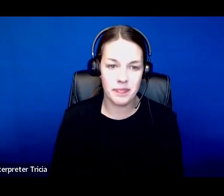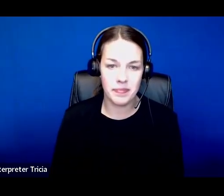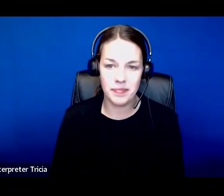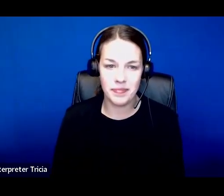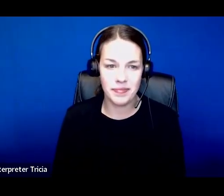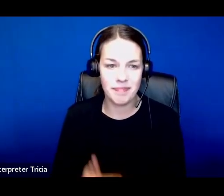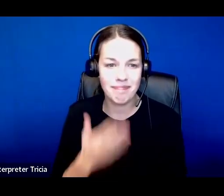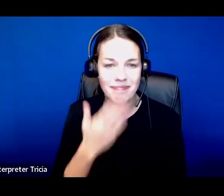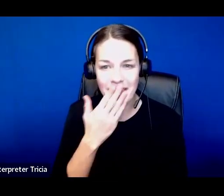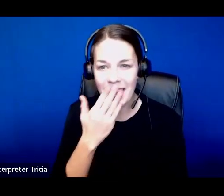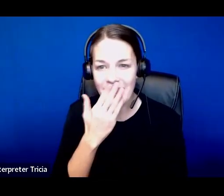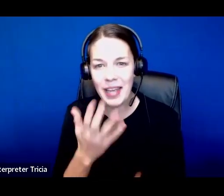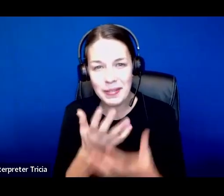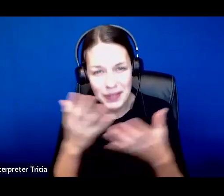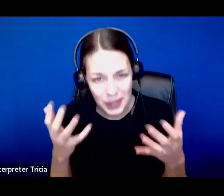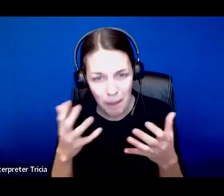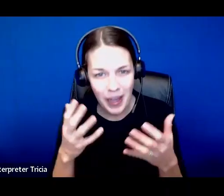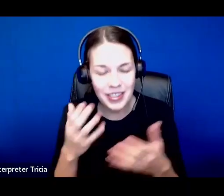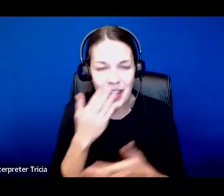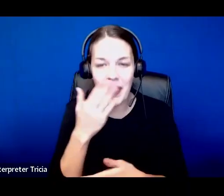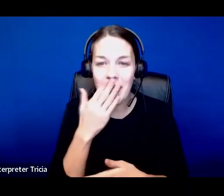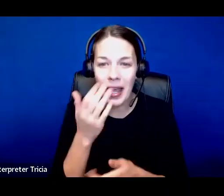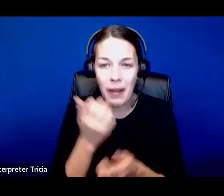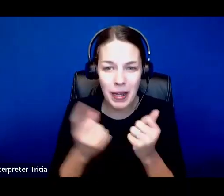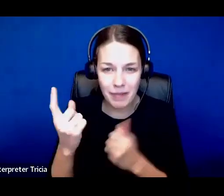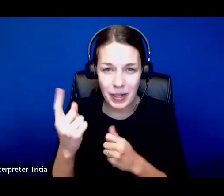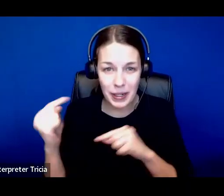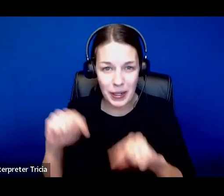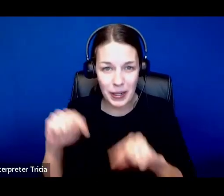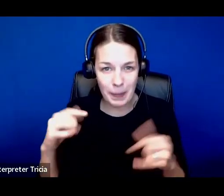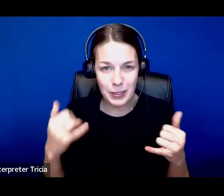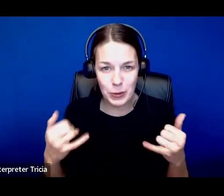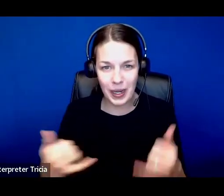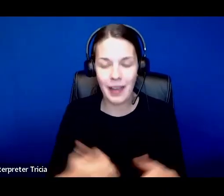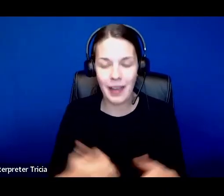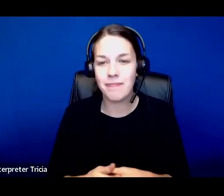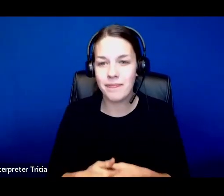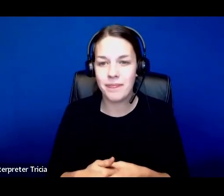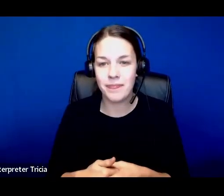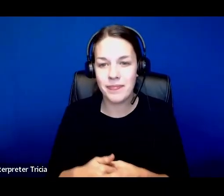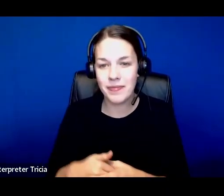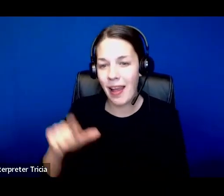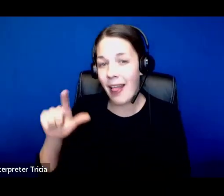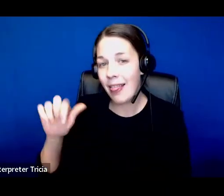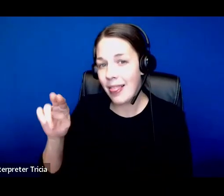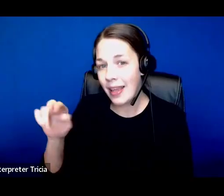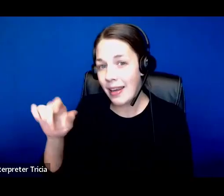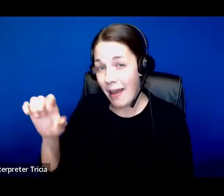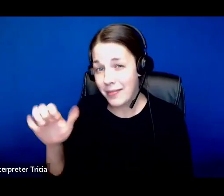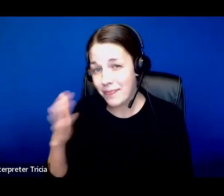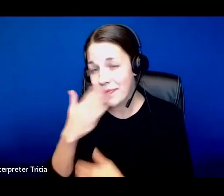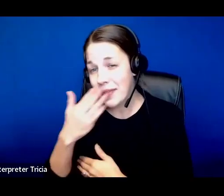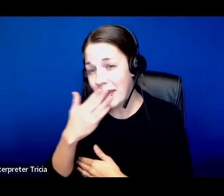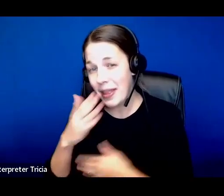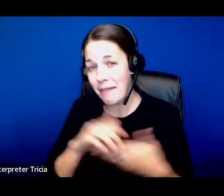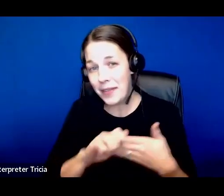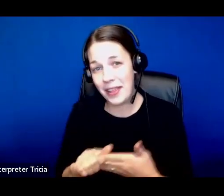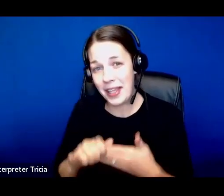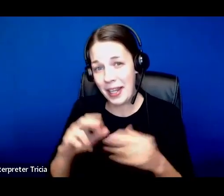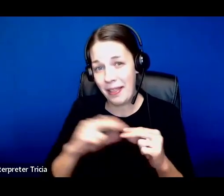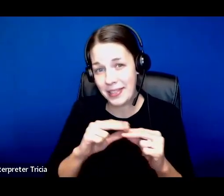Thank you very much, Brenda, and thank you everyone for coming today. And thank you, Linnell, for handling the